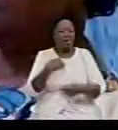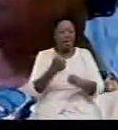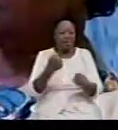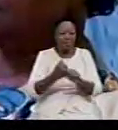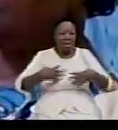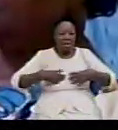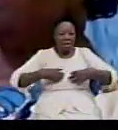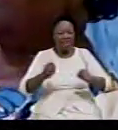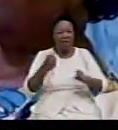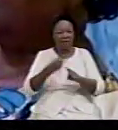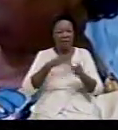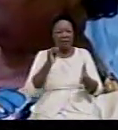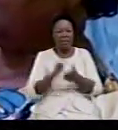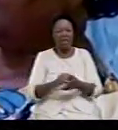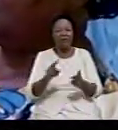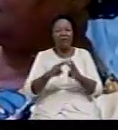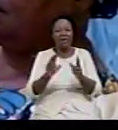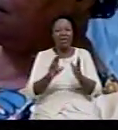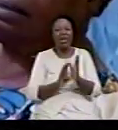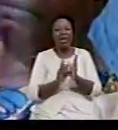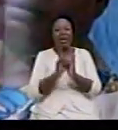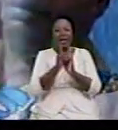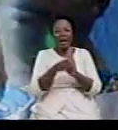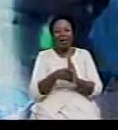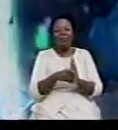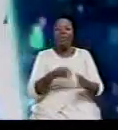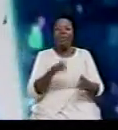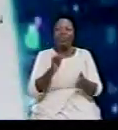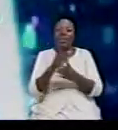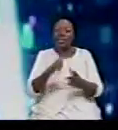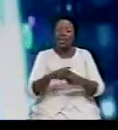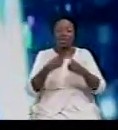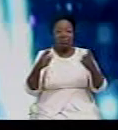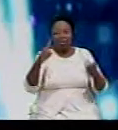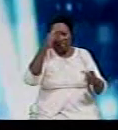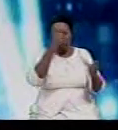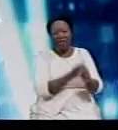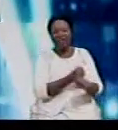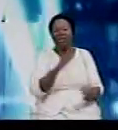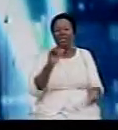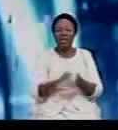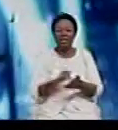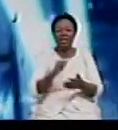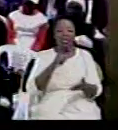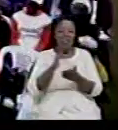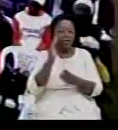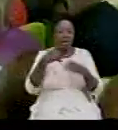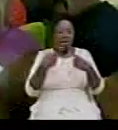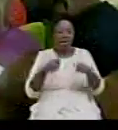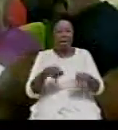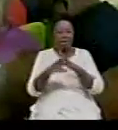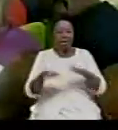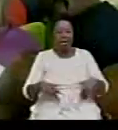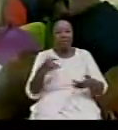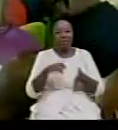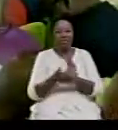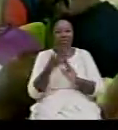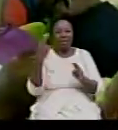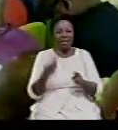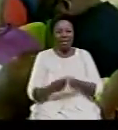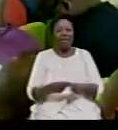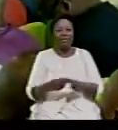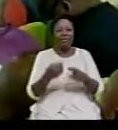very hour. That is surpassing faith. It will happen in your life in Jesus' name. We're coming